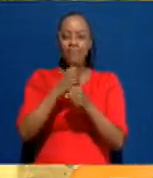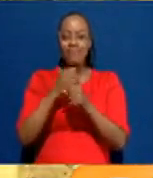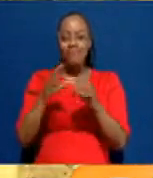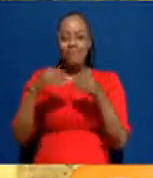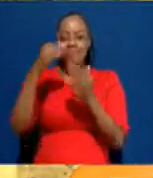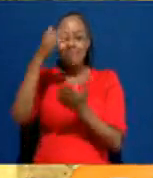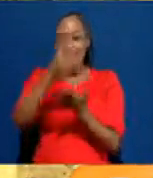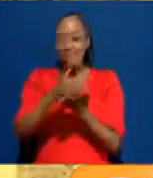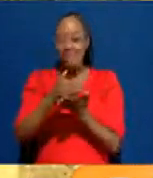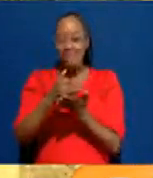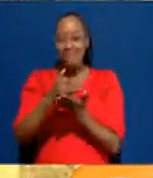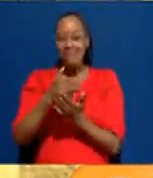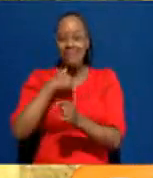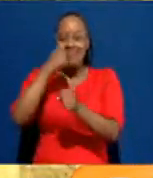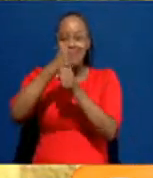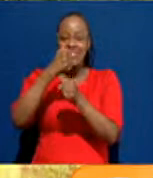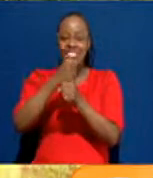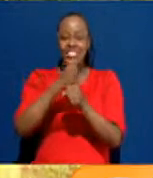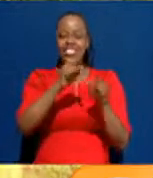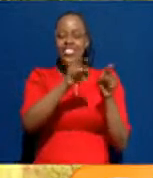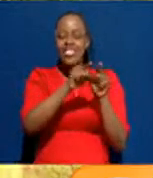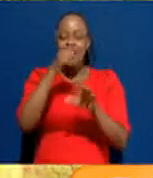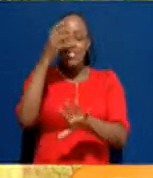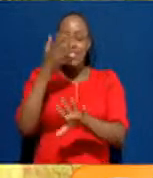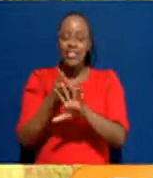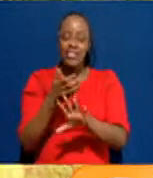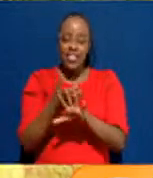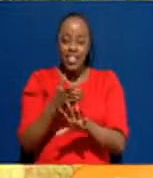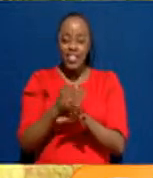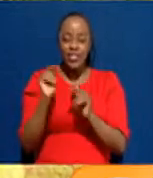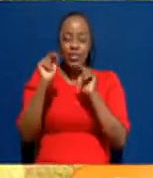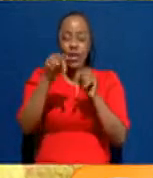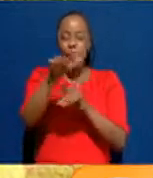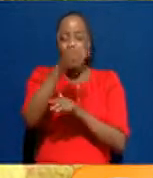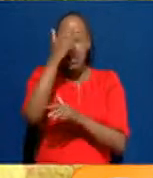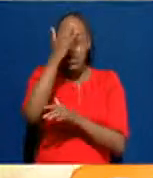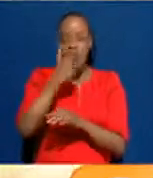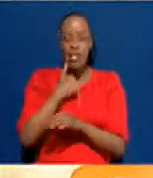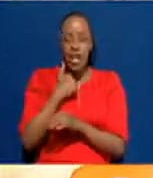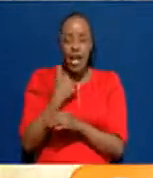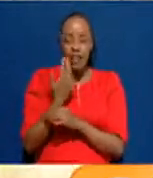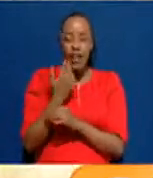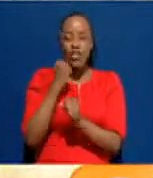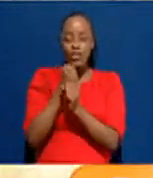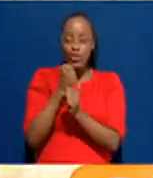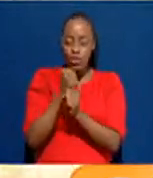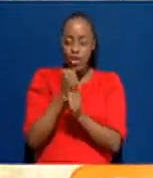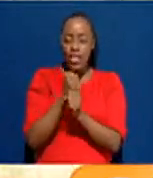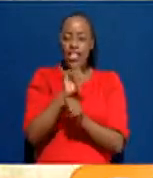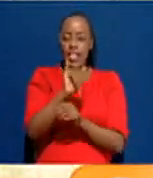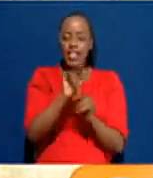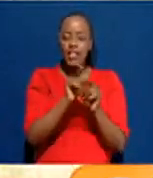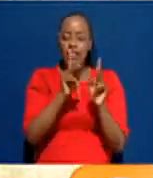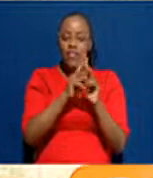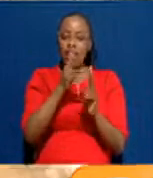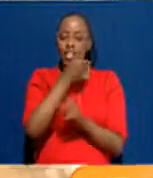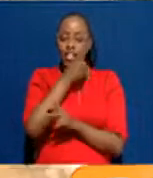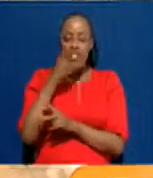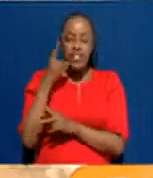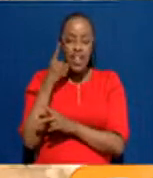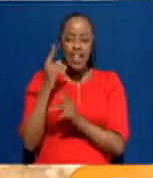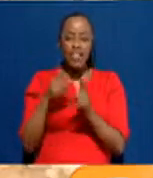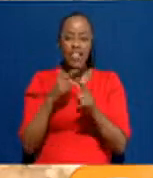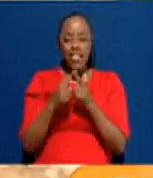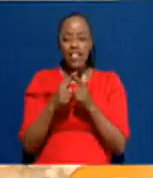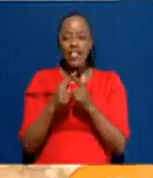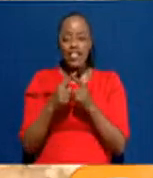farming, because it's very difficult to farm in this area because we have depressed rainfalls. It's very dry. The pest pressure is also